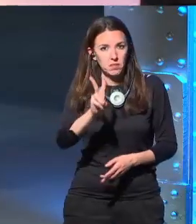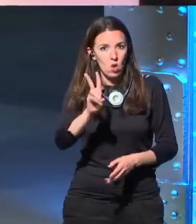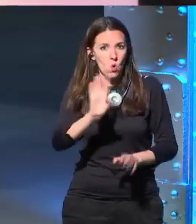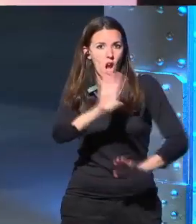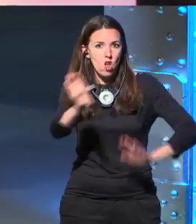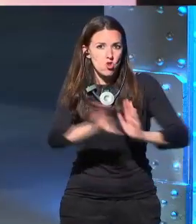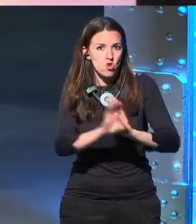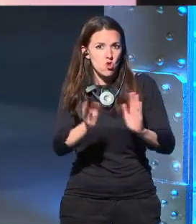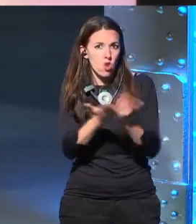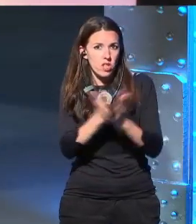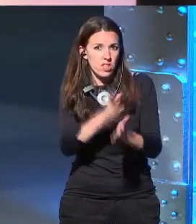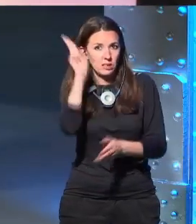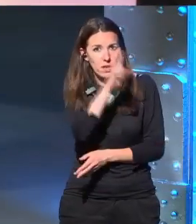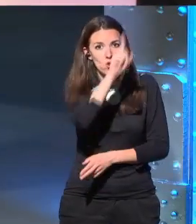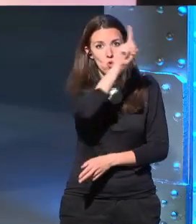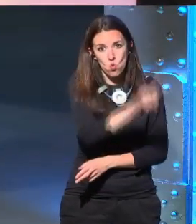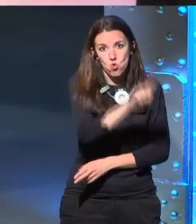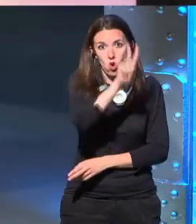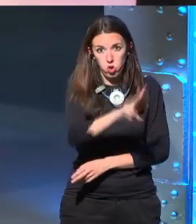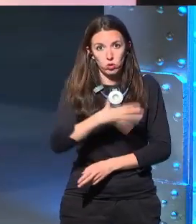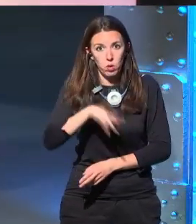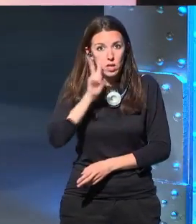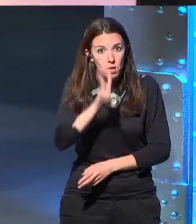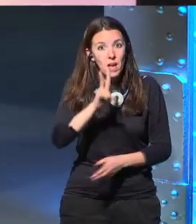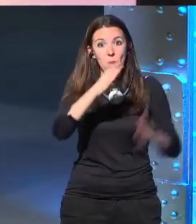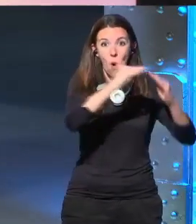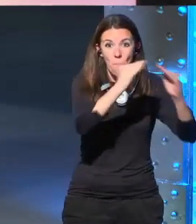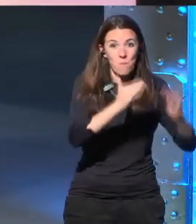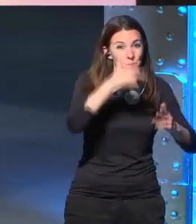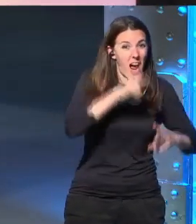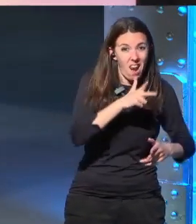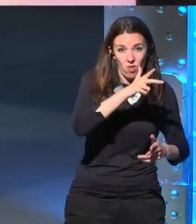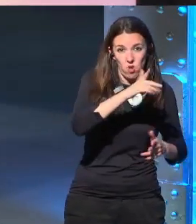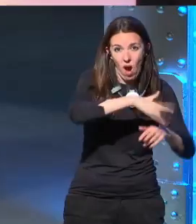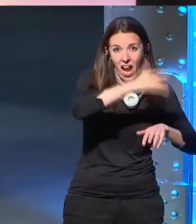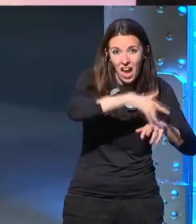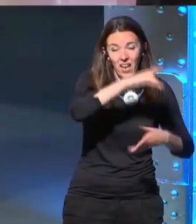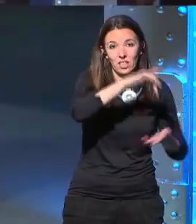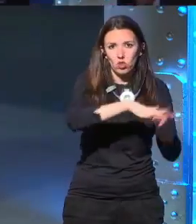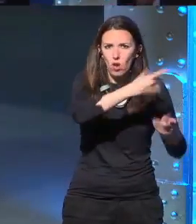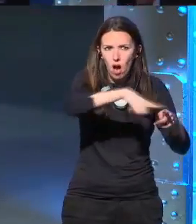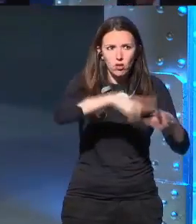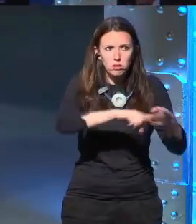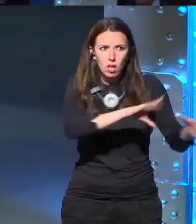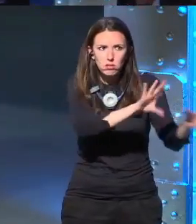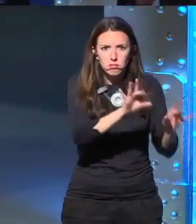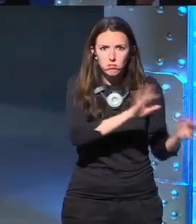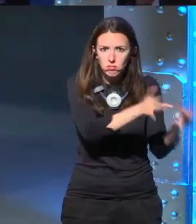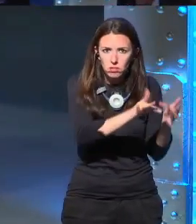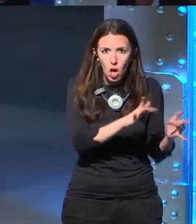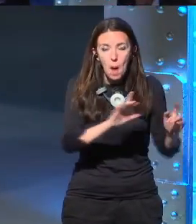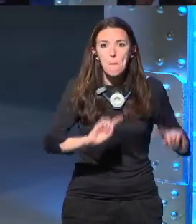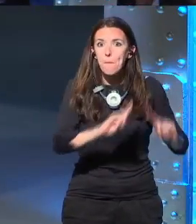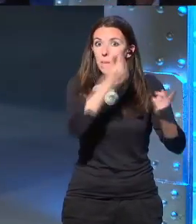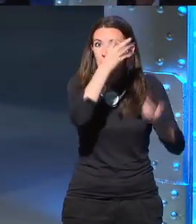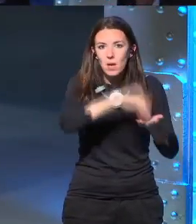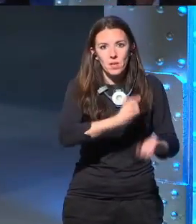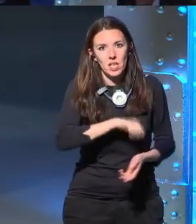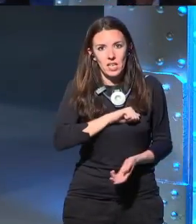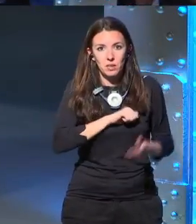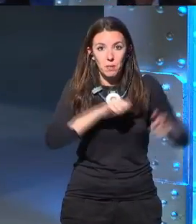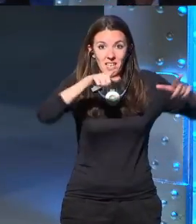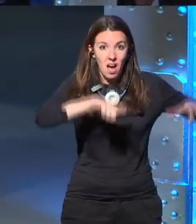Palace, where we will be able to have a look at the Madrid Codex 1 and 2, and the Palacio de las Alhajas. Apart from many interactive objects, we will have for the